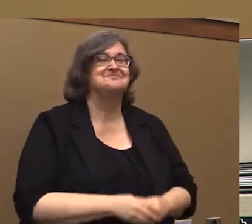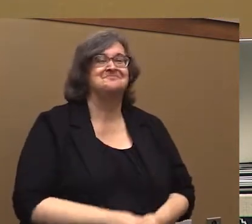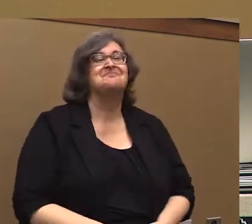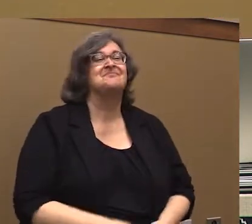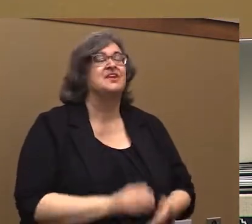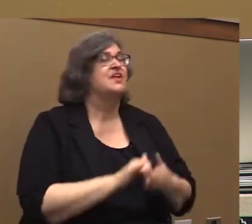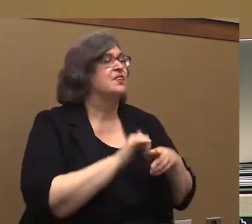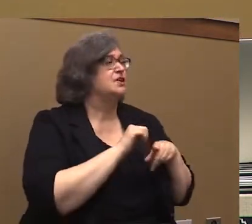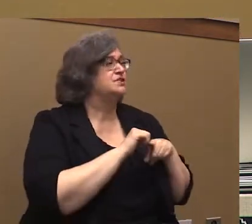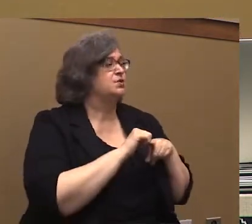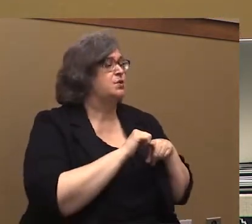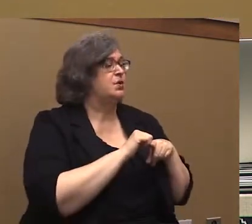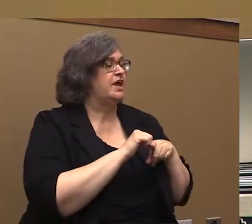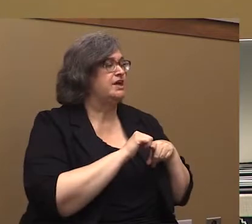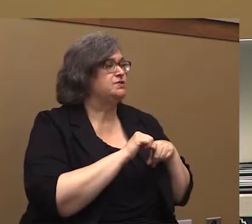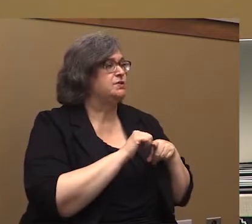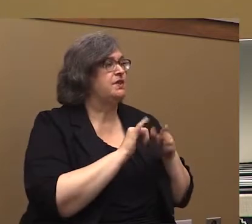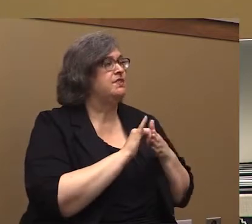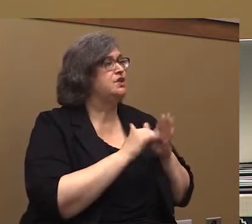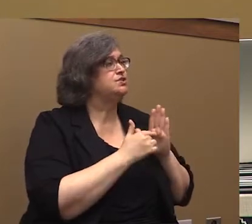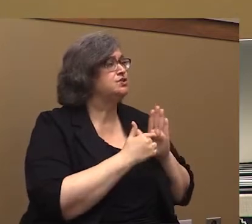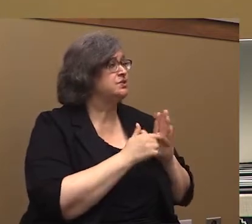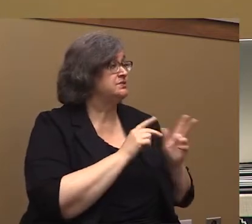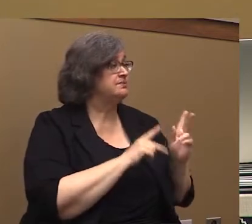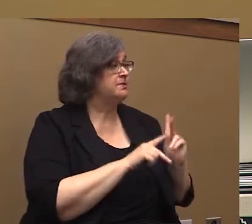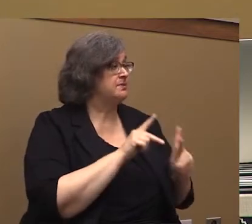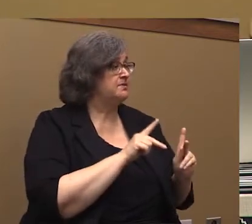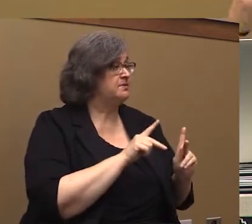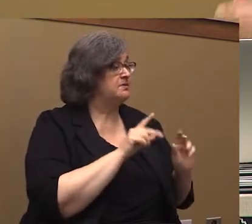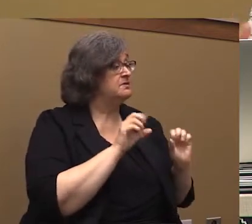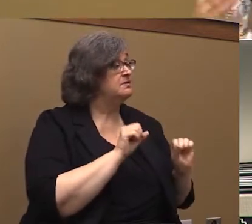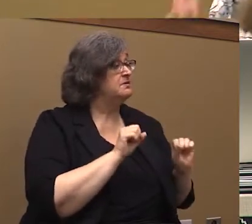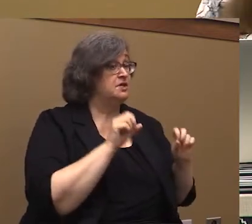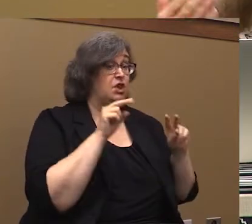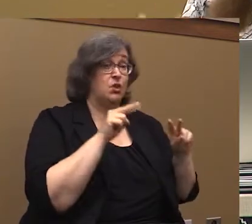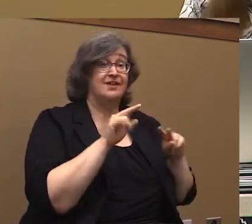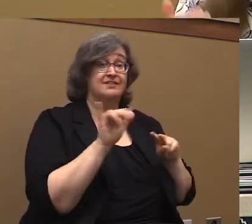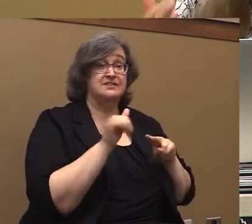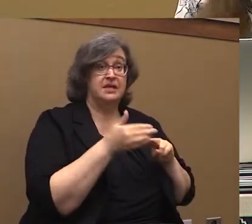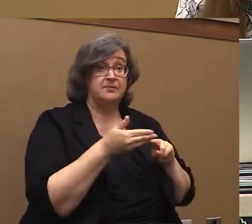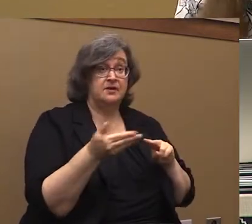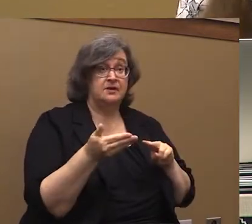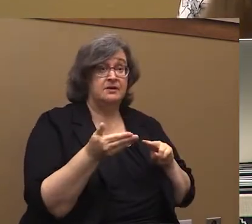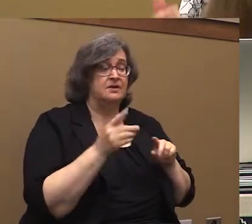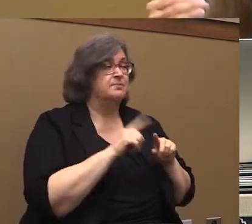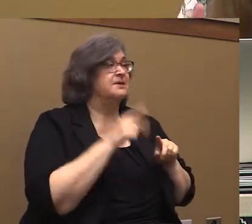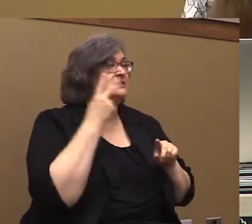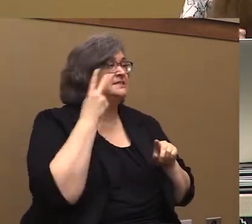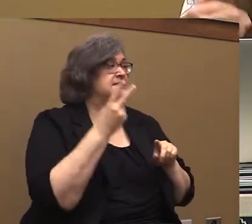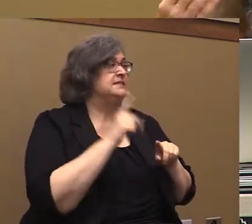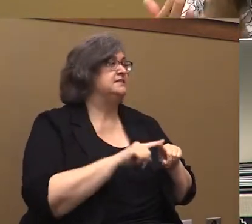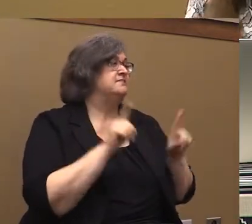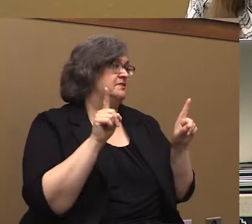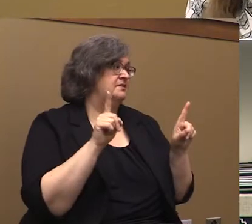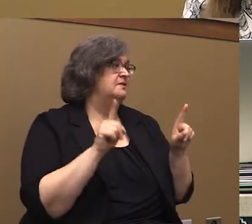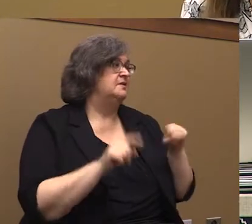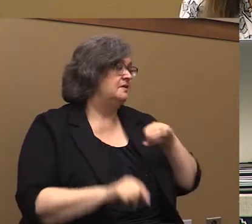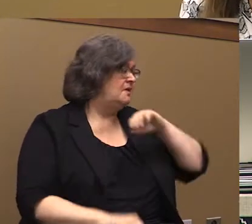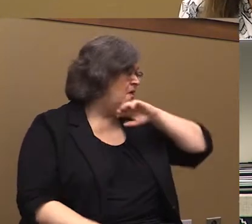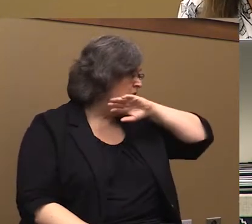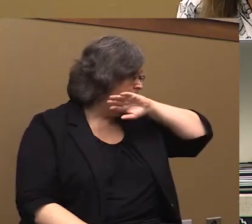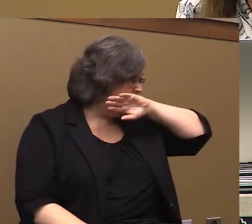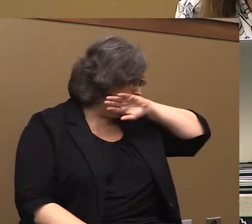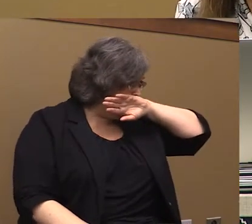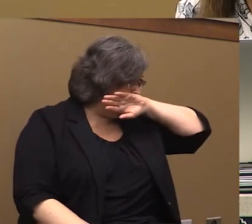But this was an exercise that shows that people can look at the same thing but see them